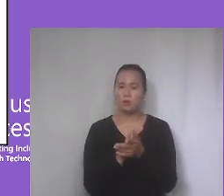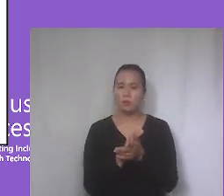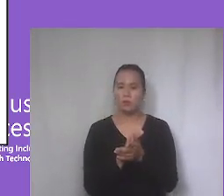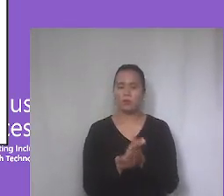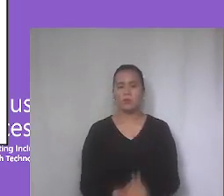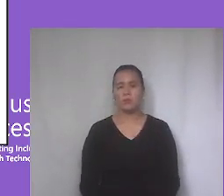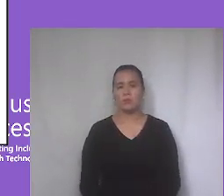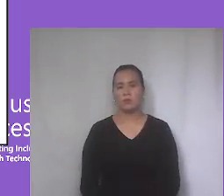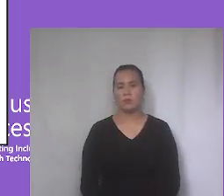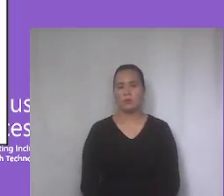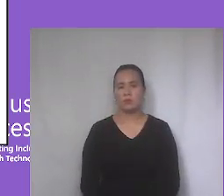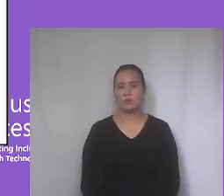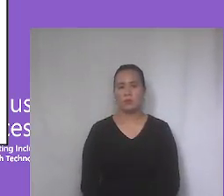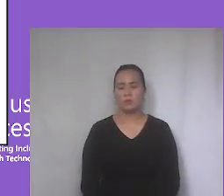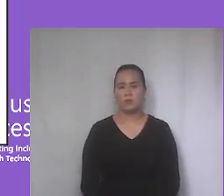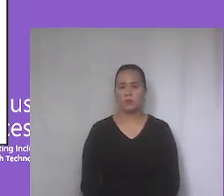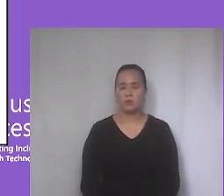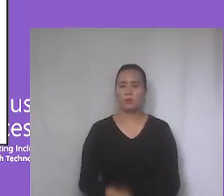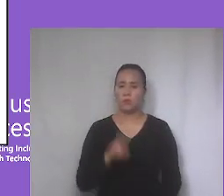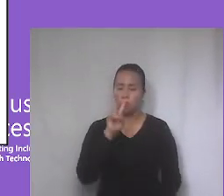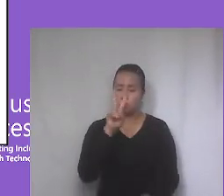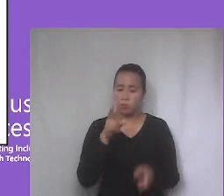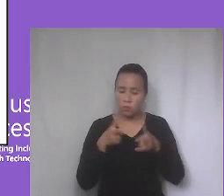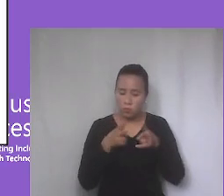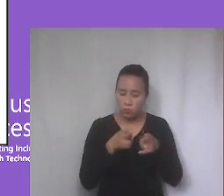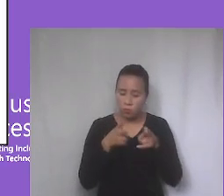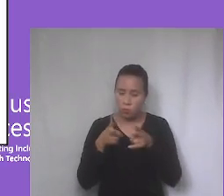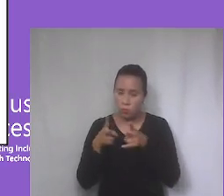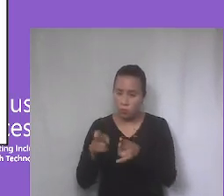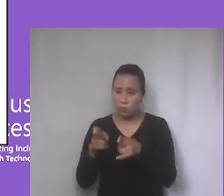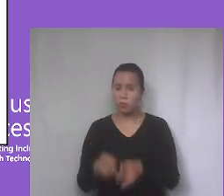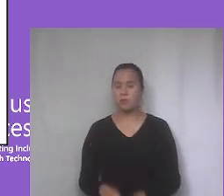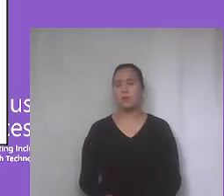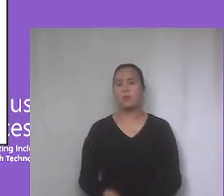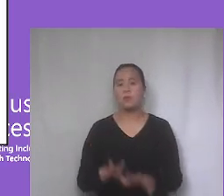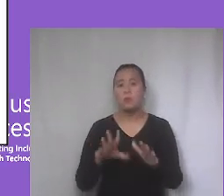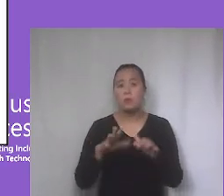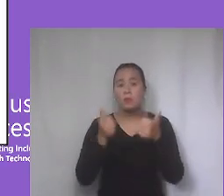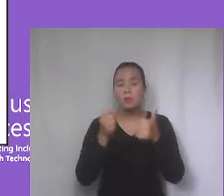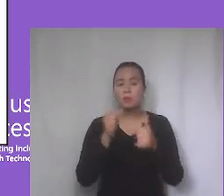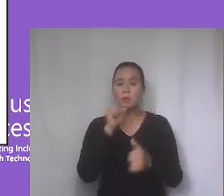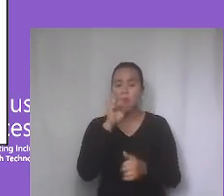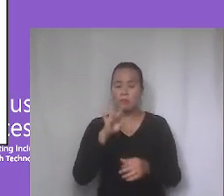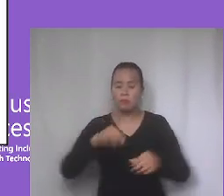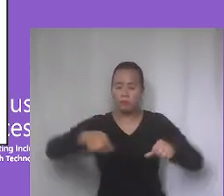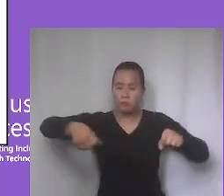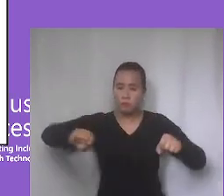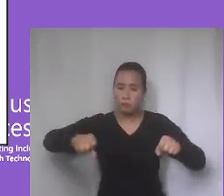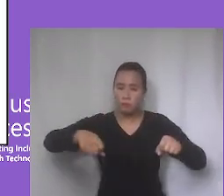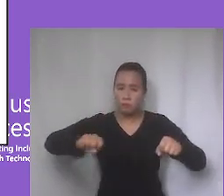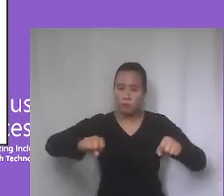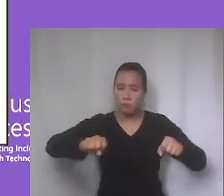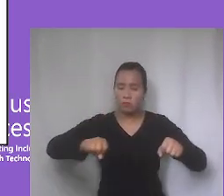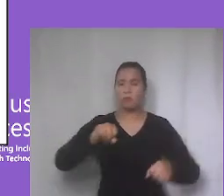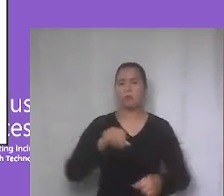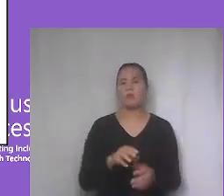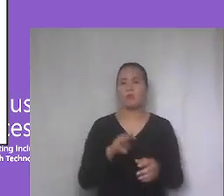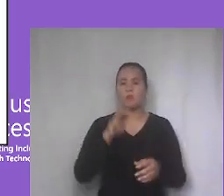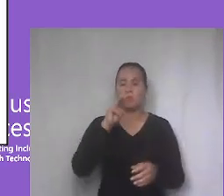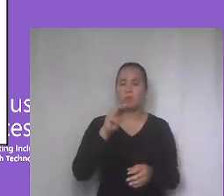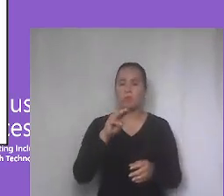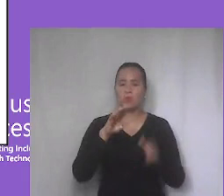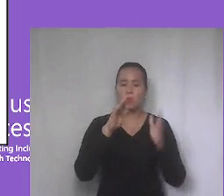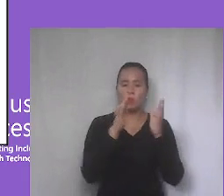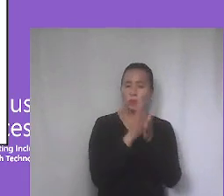sa salitang kotse. Paano naman kung motorsiklo? Ilang palakpak yon?